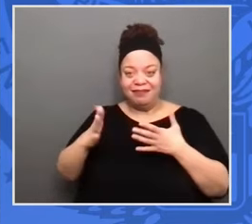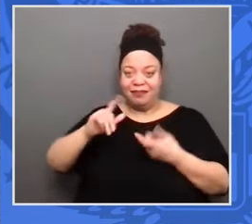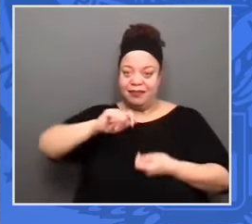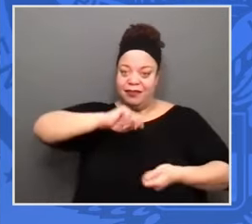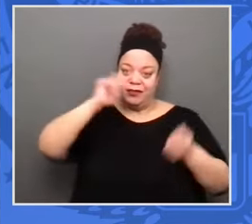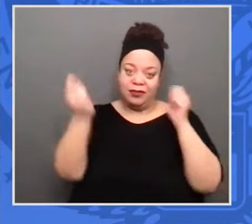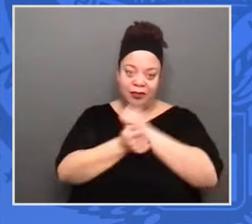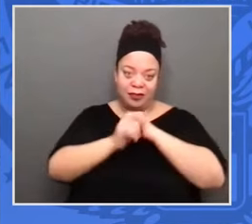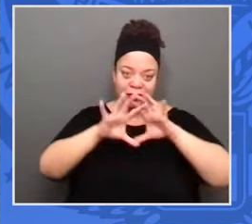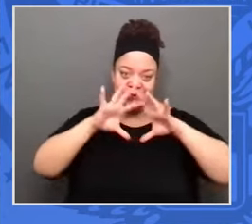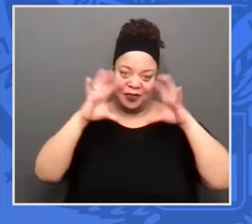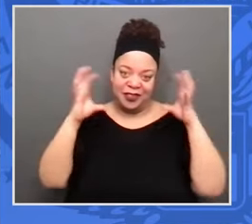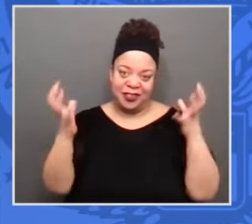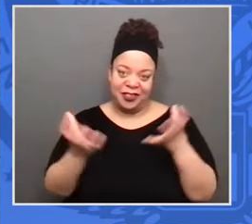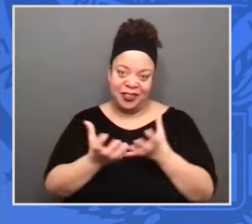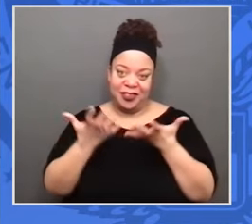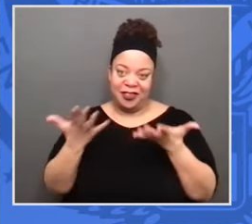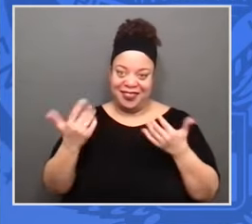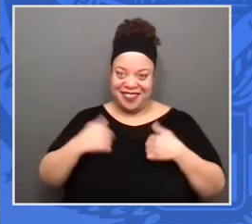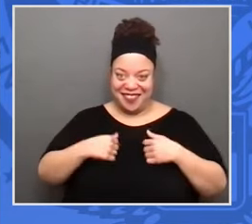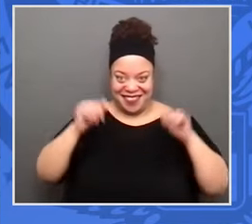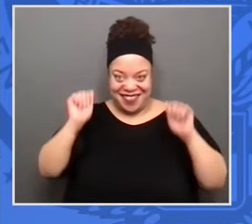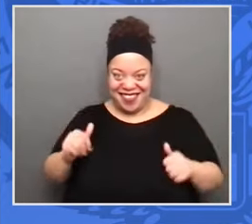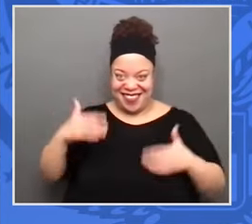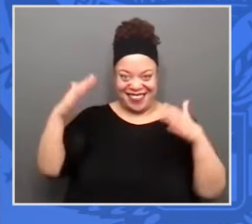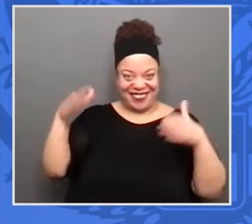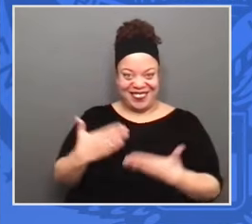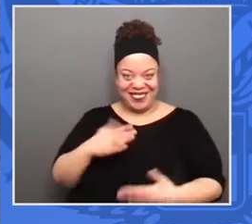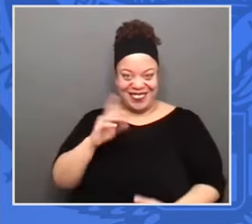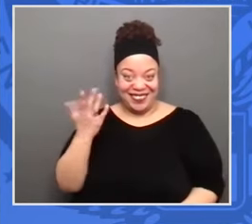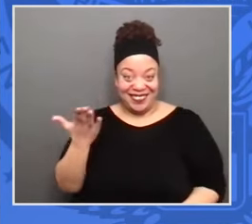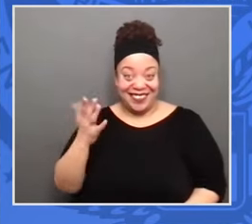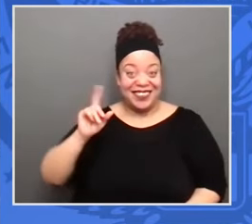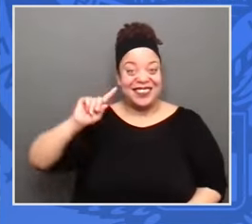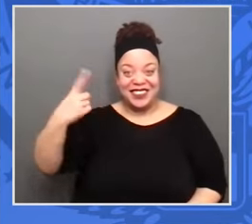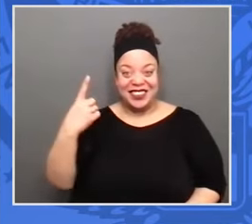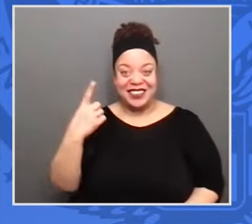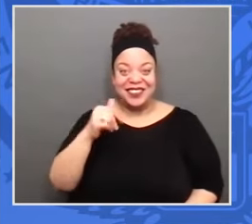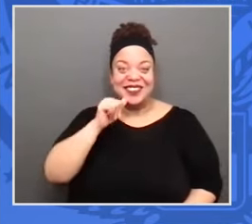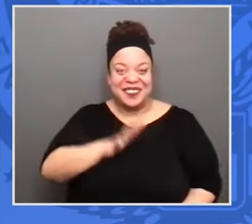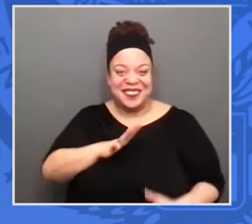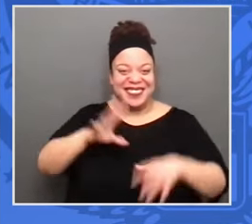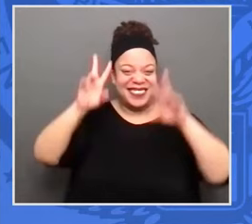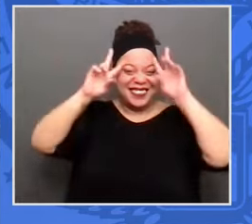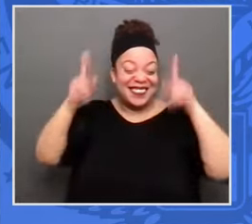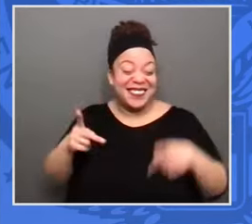nation's first woman Vice President Kamala Harris.